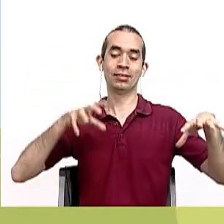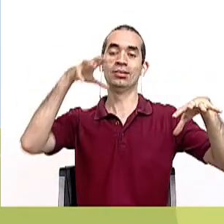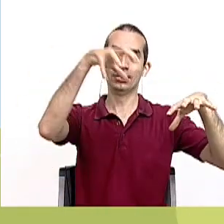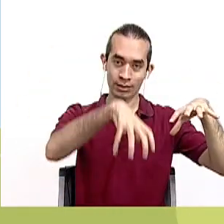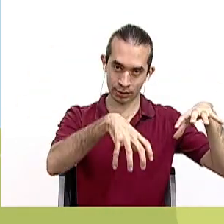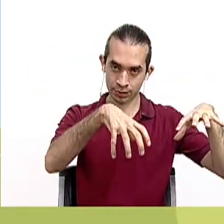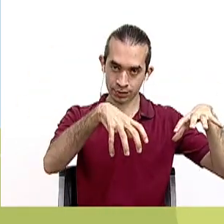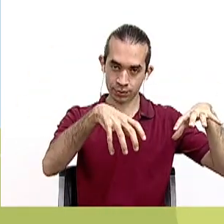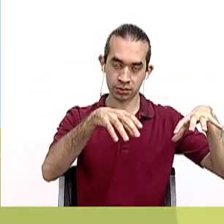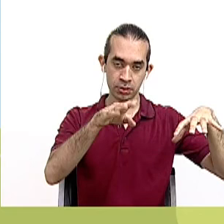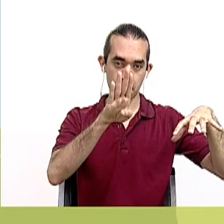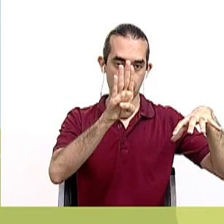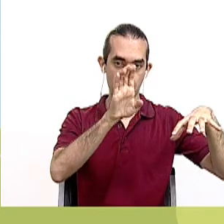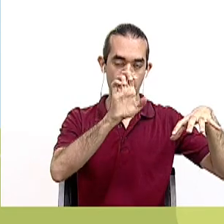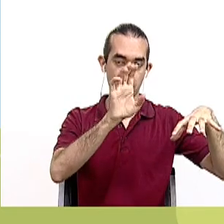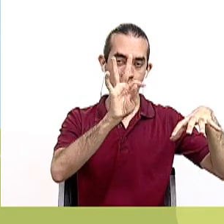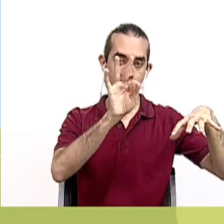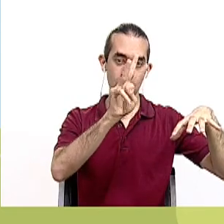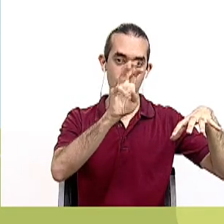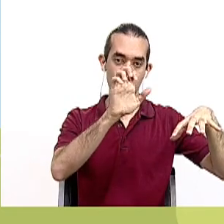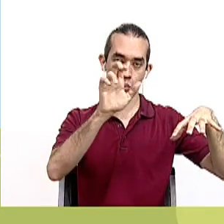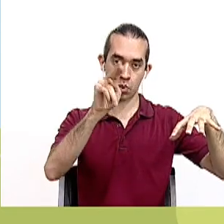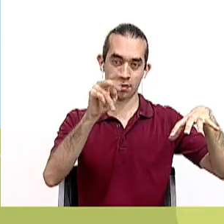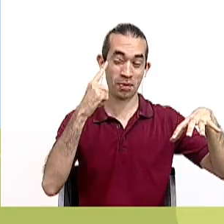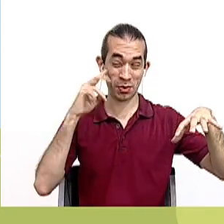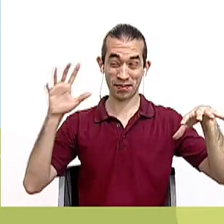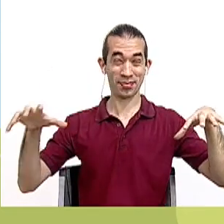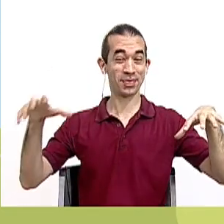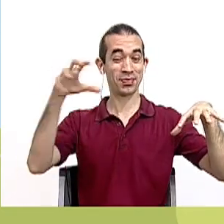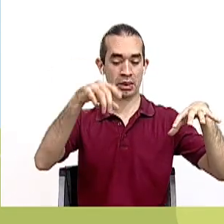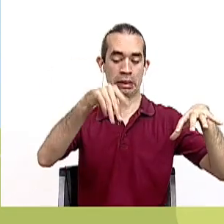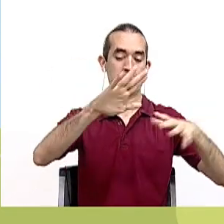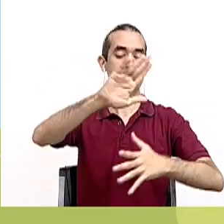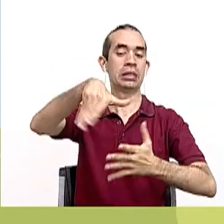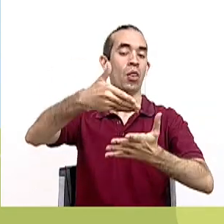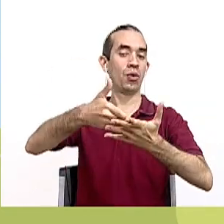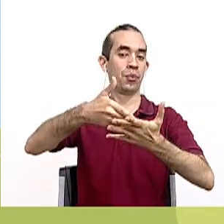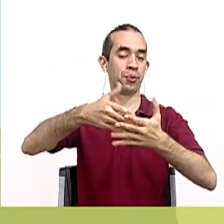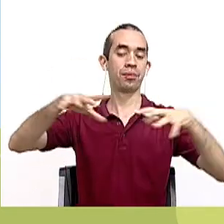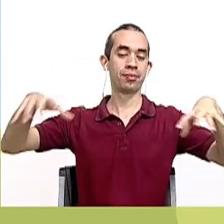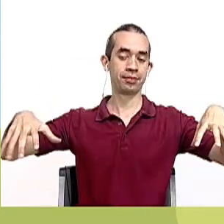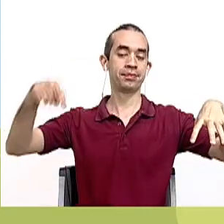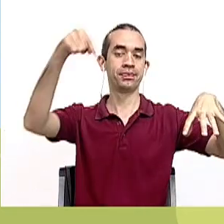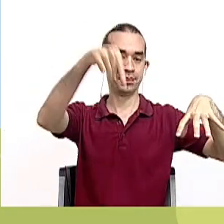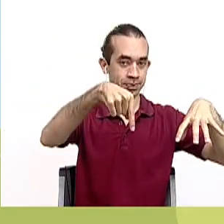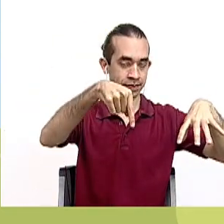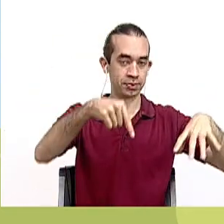bank, and the church. So the school is between the